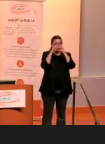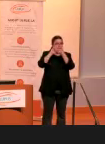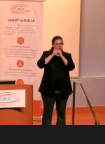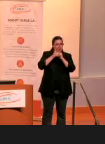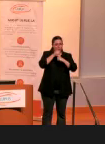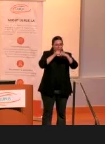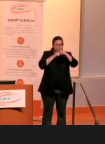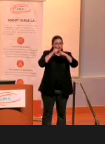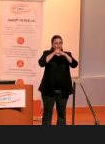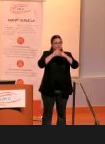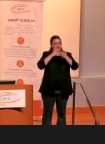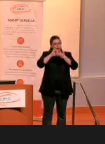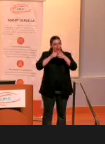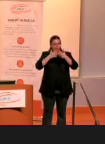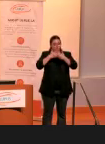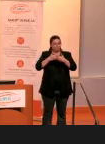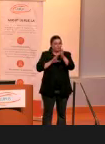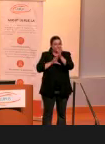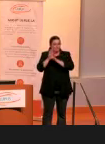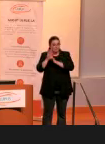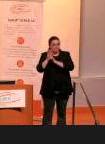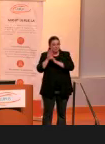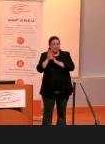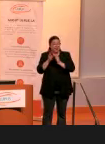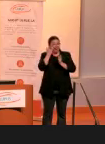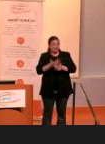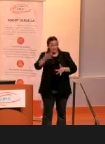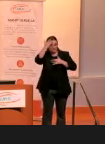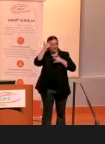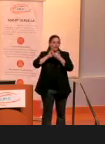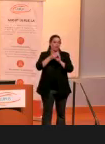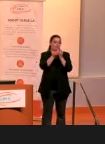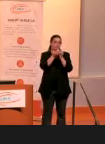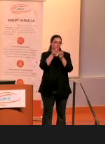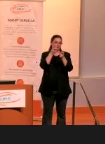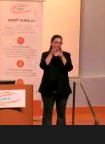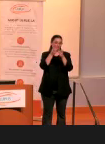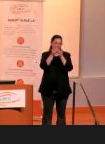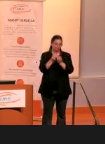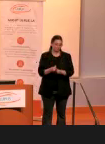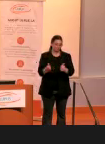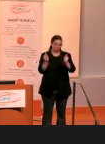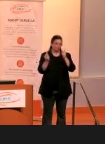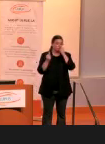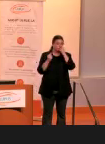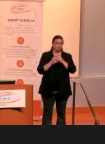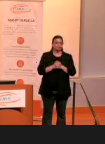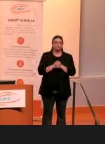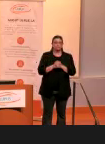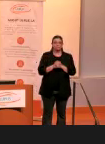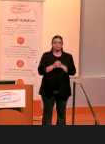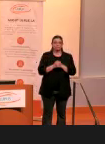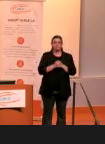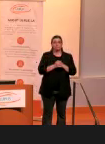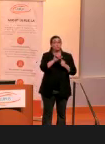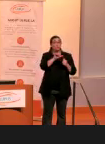of an organism. And these are what we call endotypes. These are subtypes or subgroups of lupus.